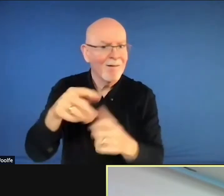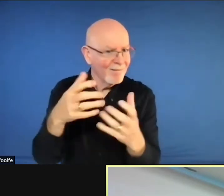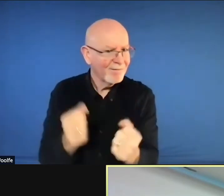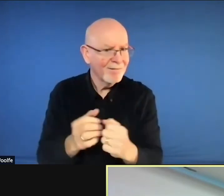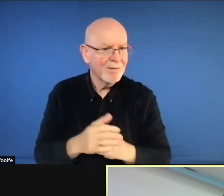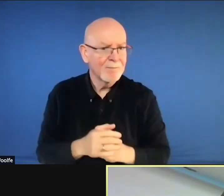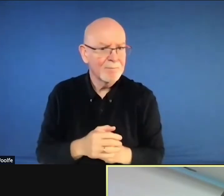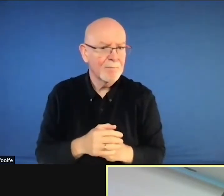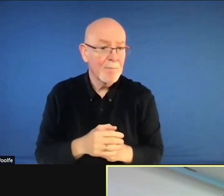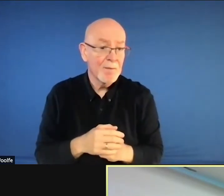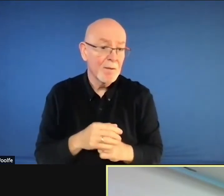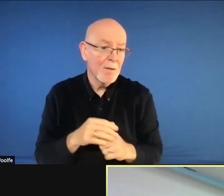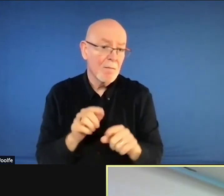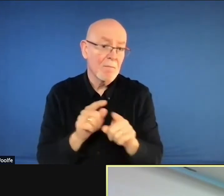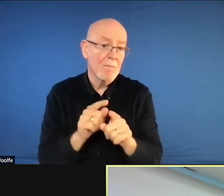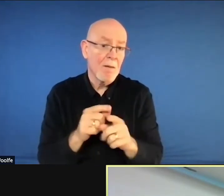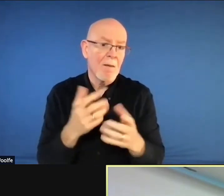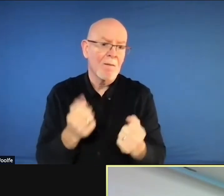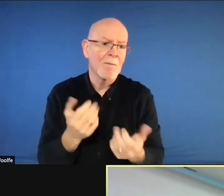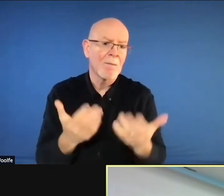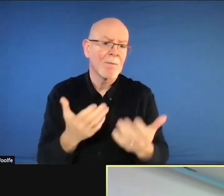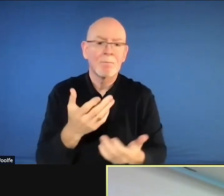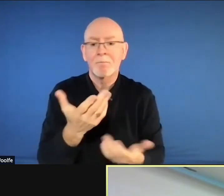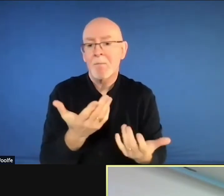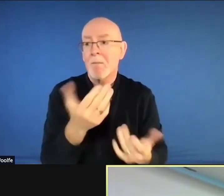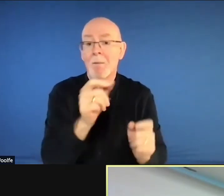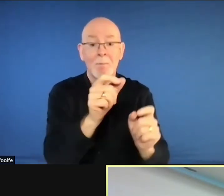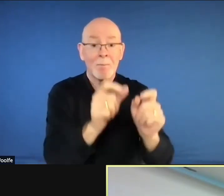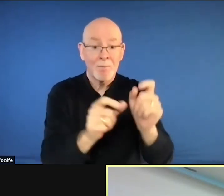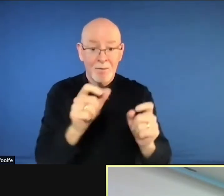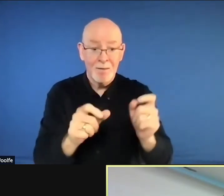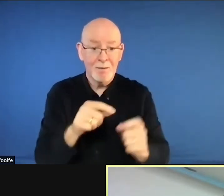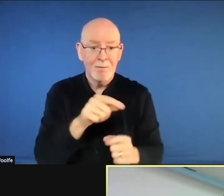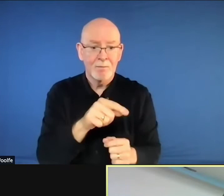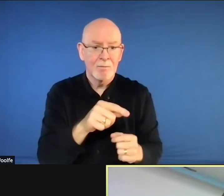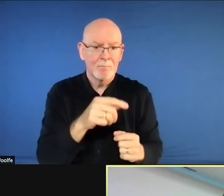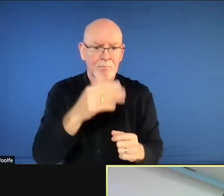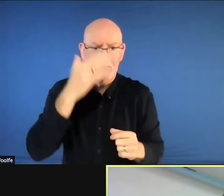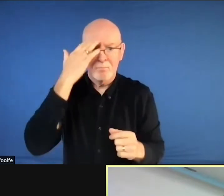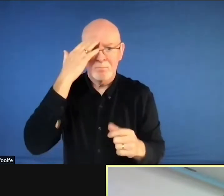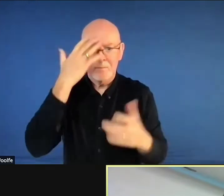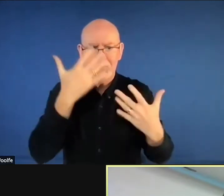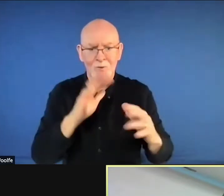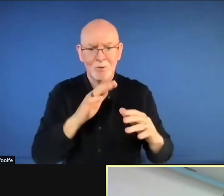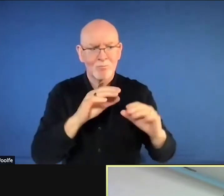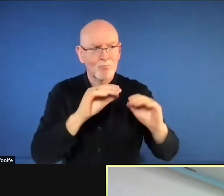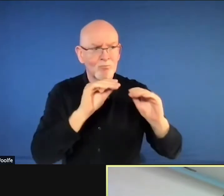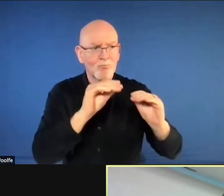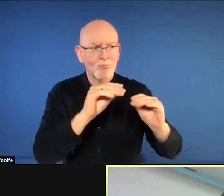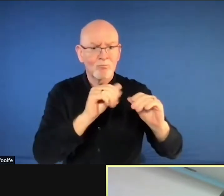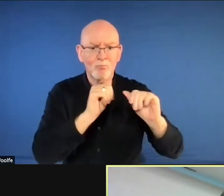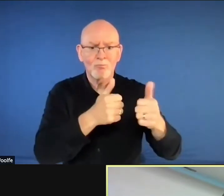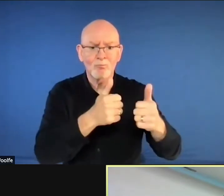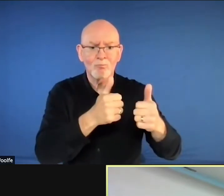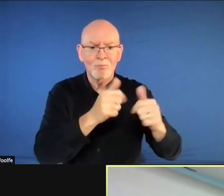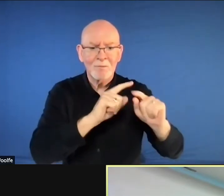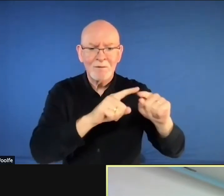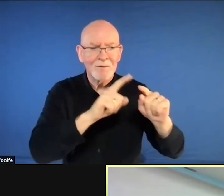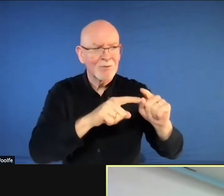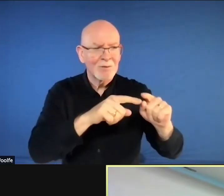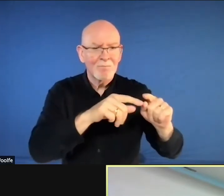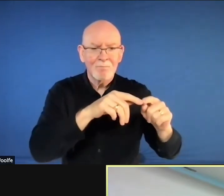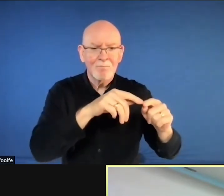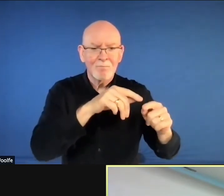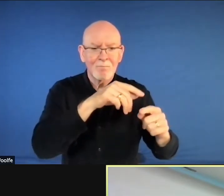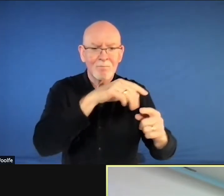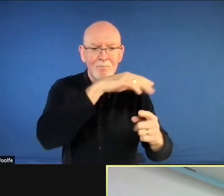in different fields and who were already experts in different fields in their country before they